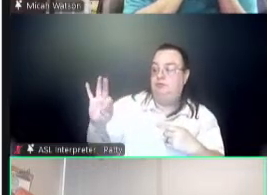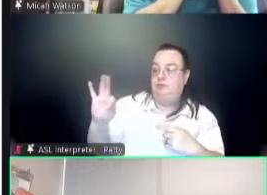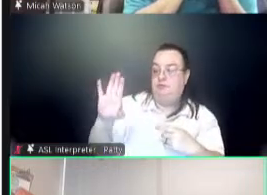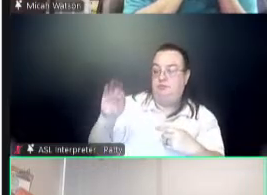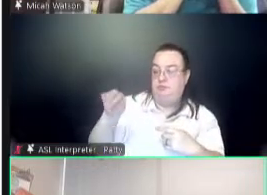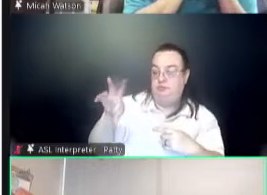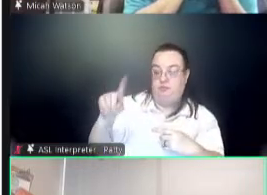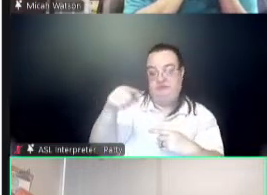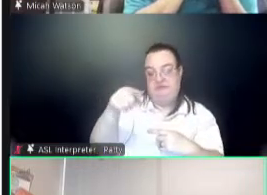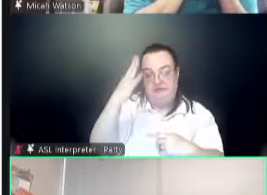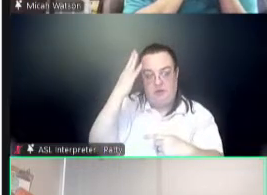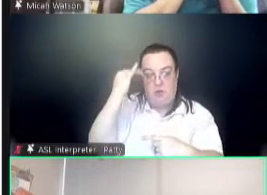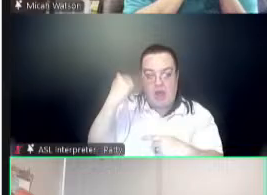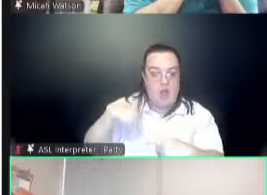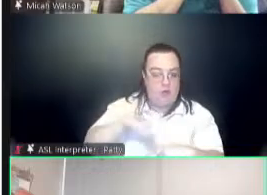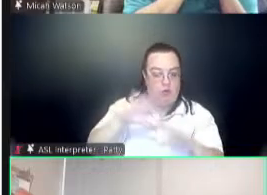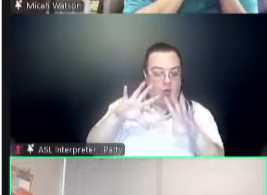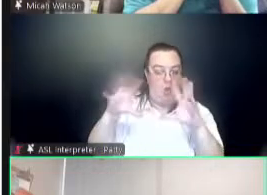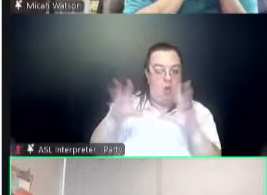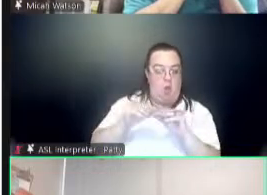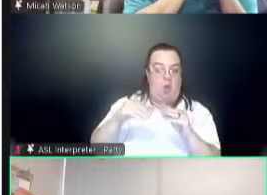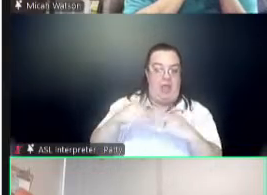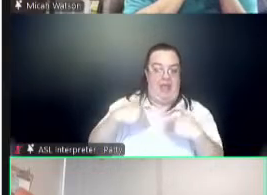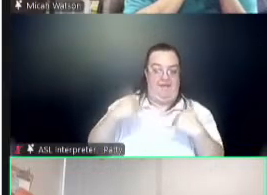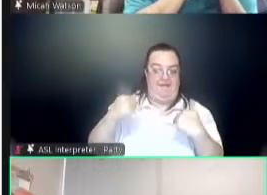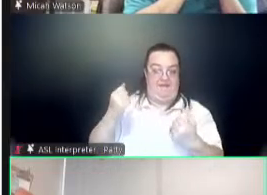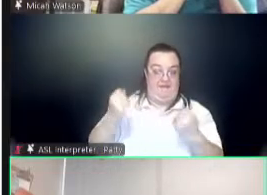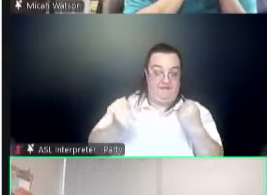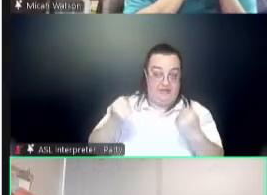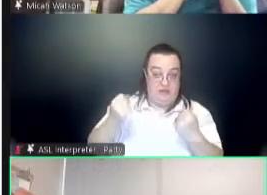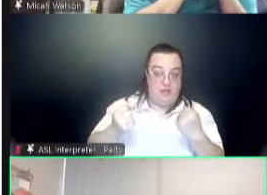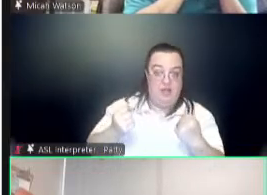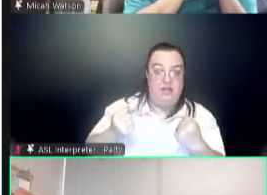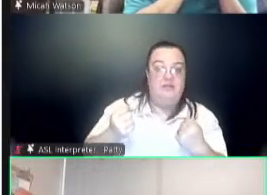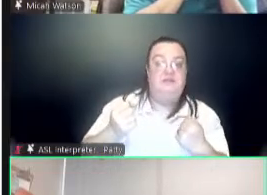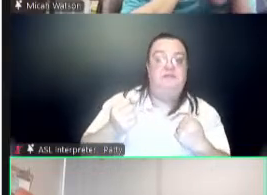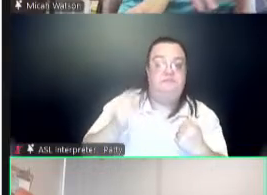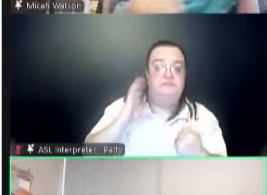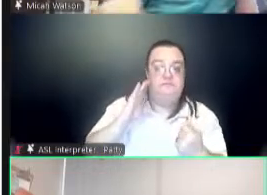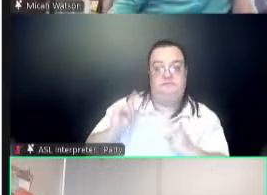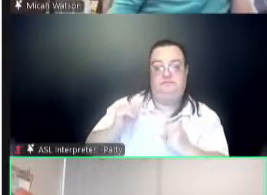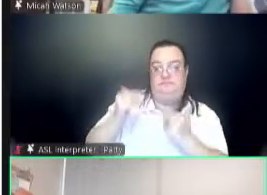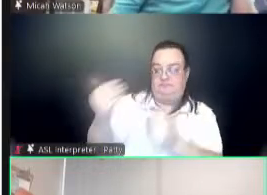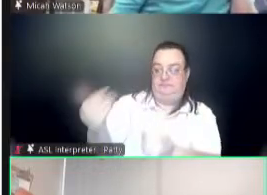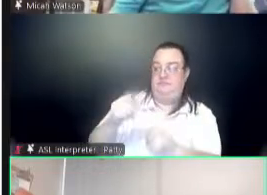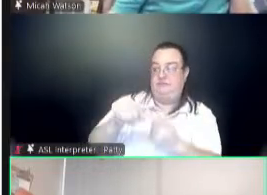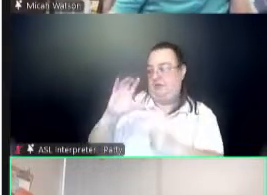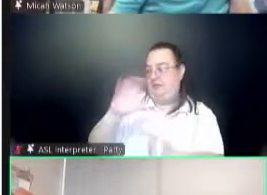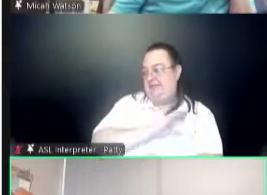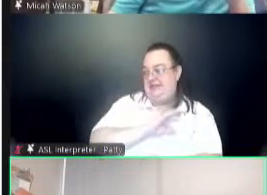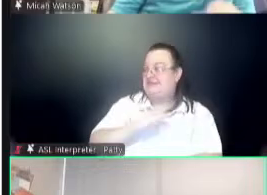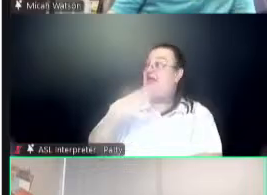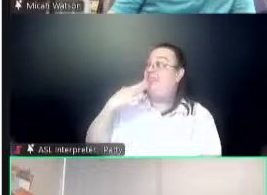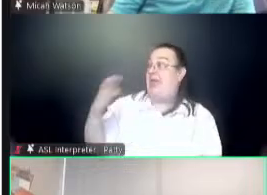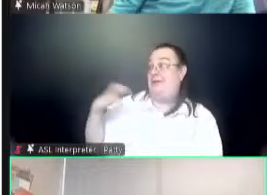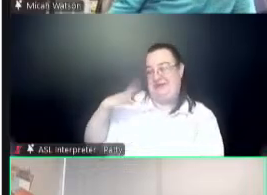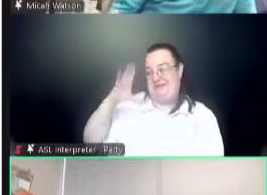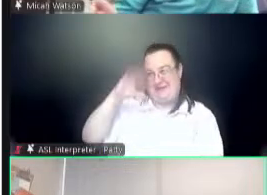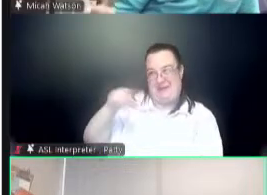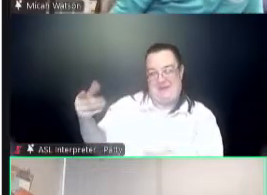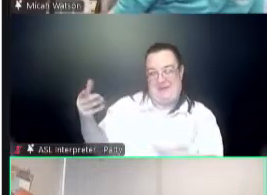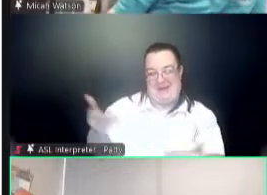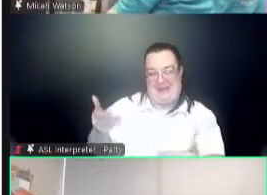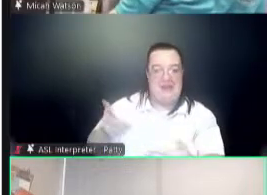no longer have a vehicle. We'll pass it right to the police. Thank you, Chief. I know you're on here.